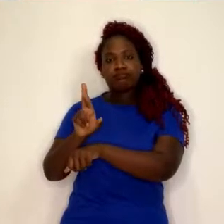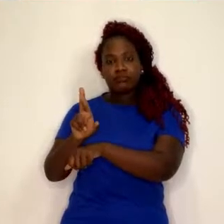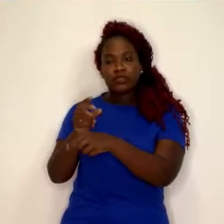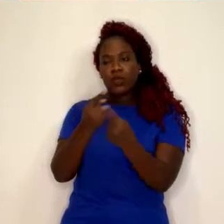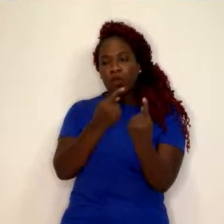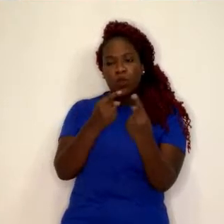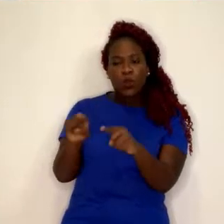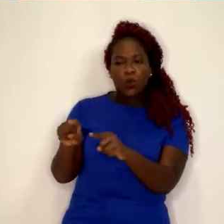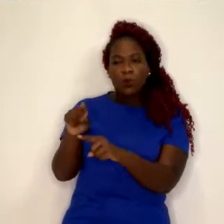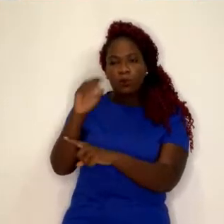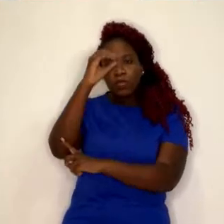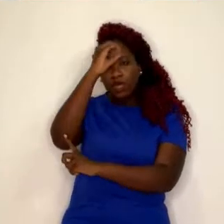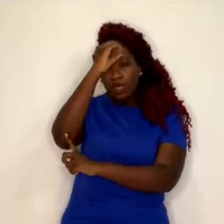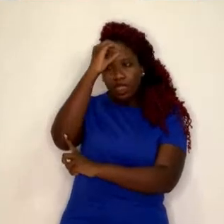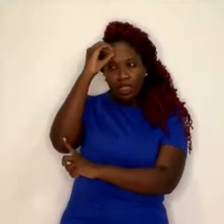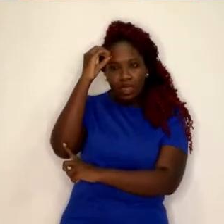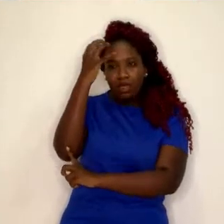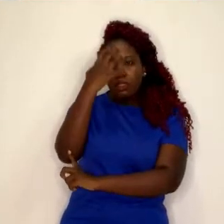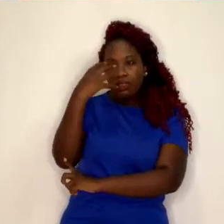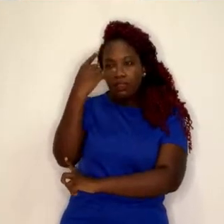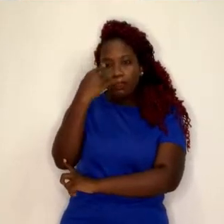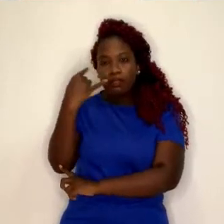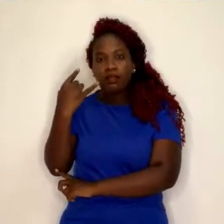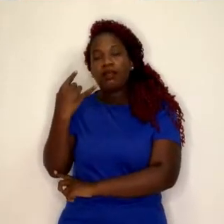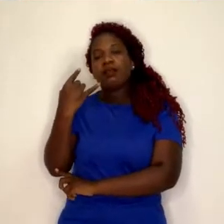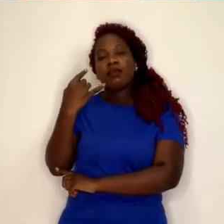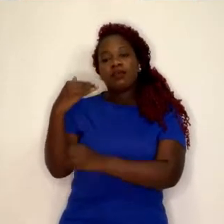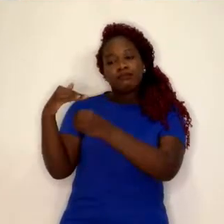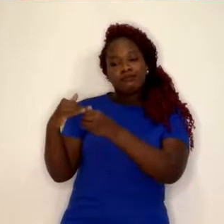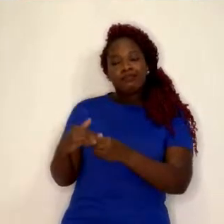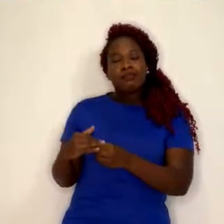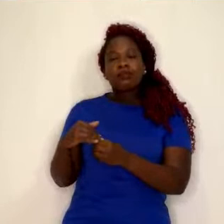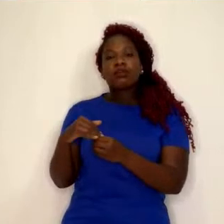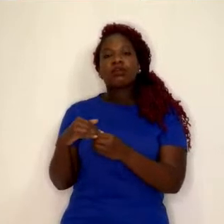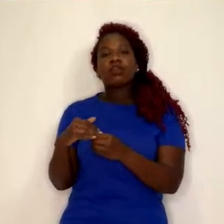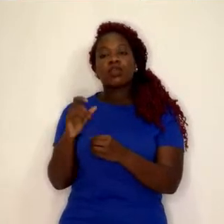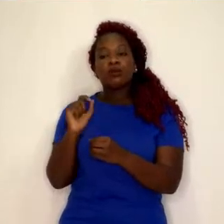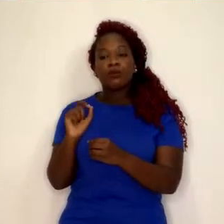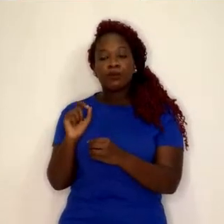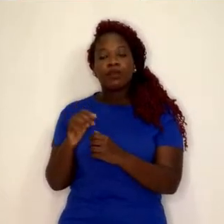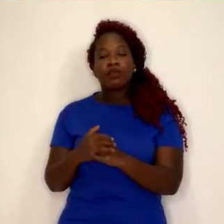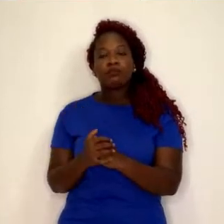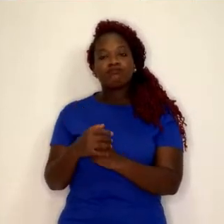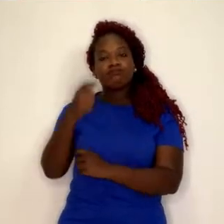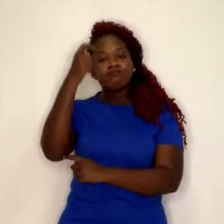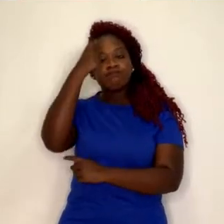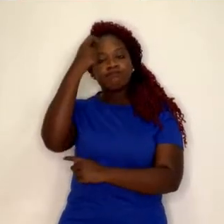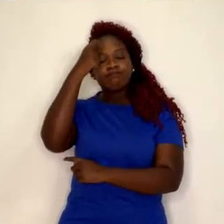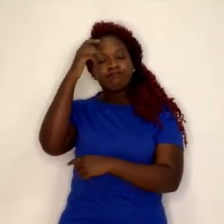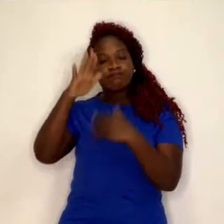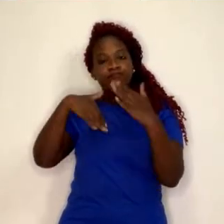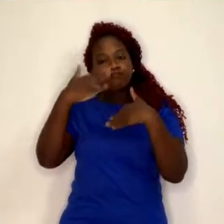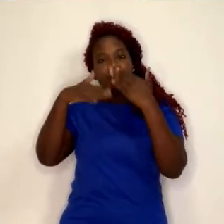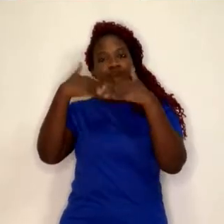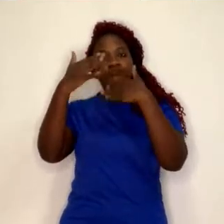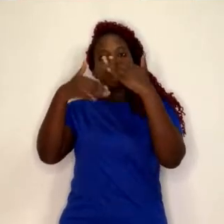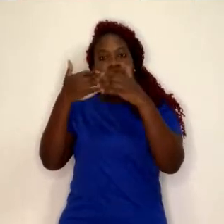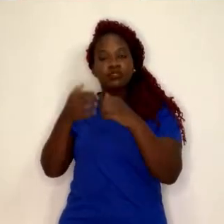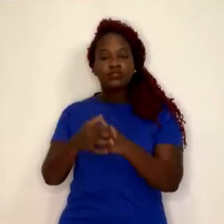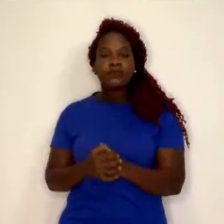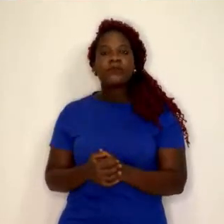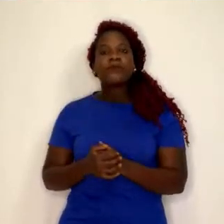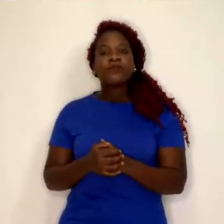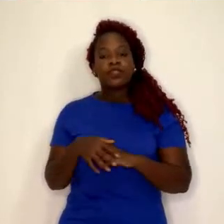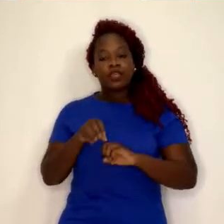tool against ignorance and alienation, which is to be able to elevate